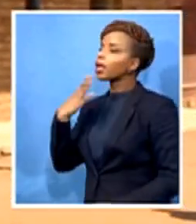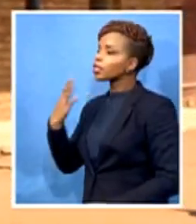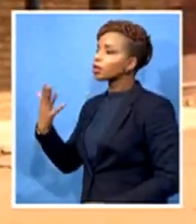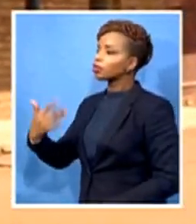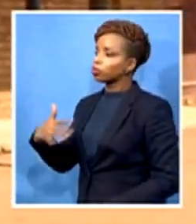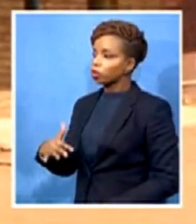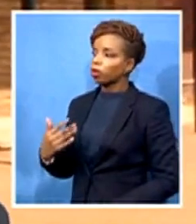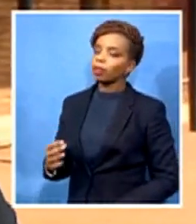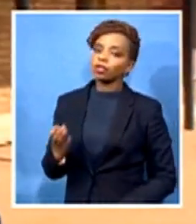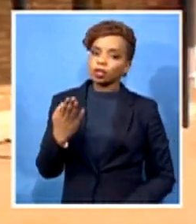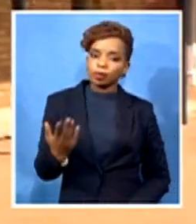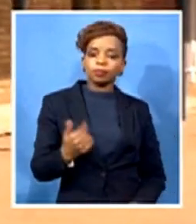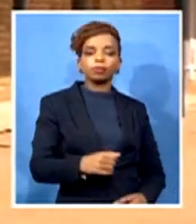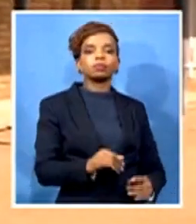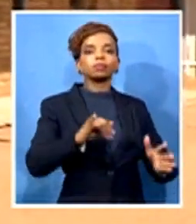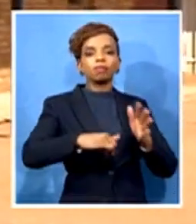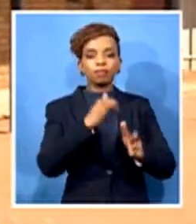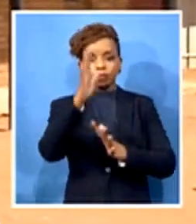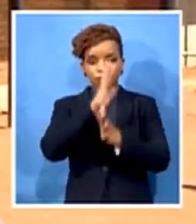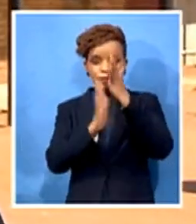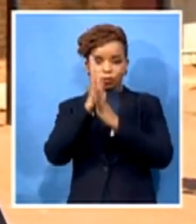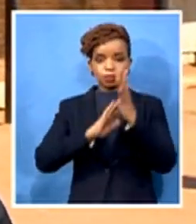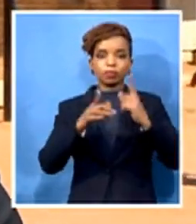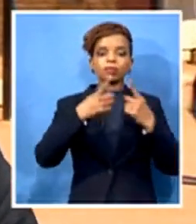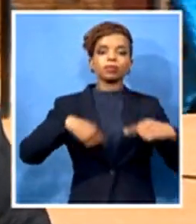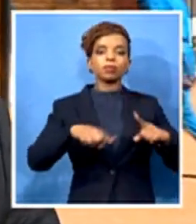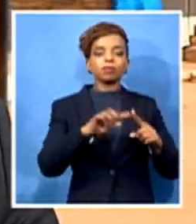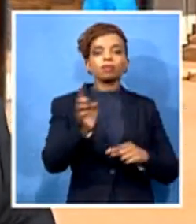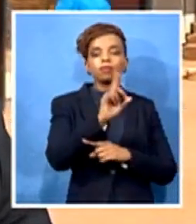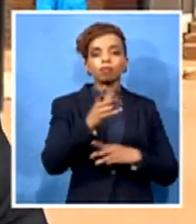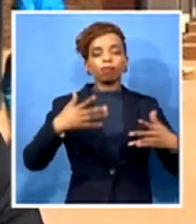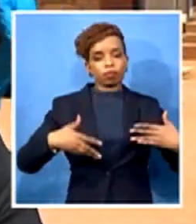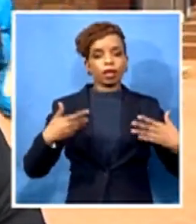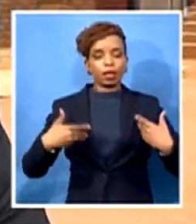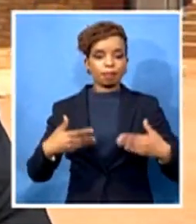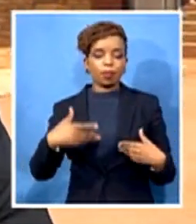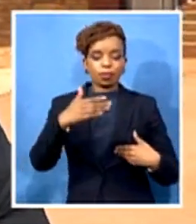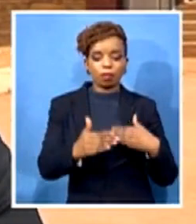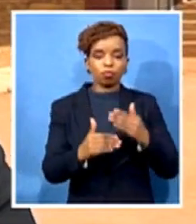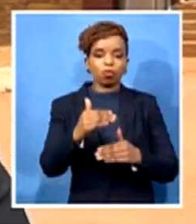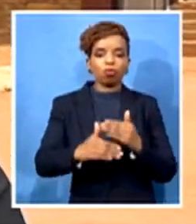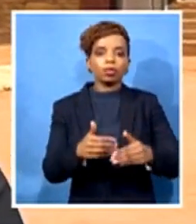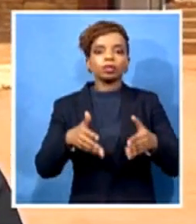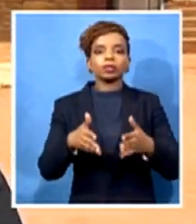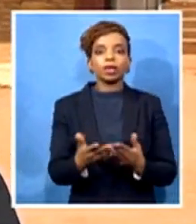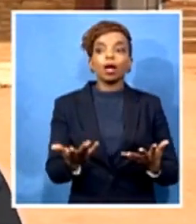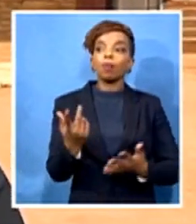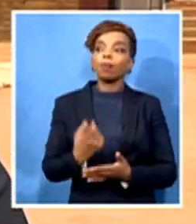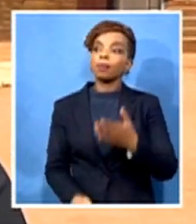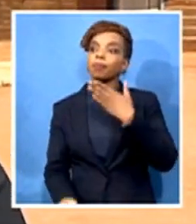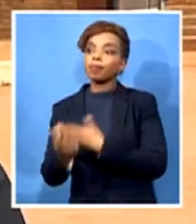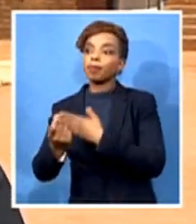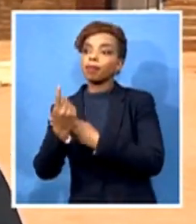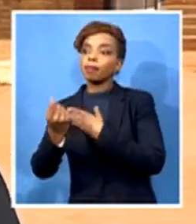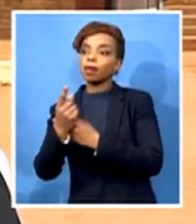that she, we know she's happy with the progress that has been made and where there are challenges. She says that she is willing to address